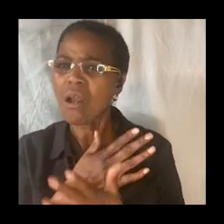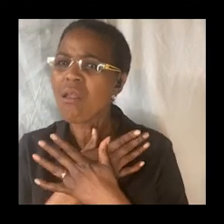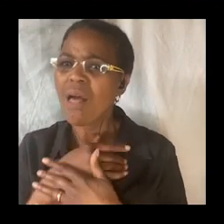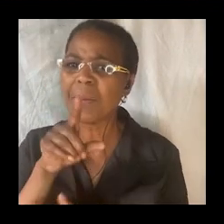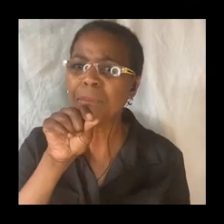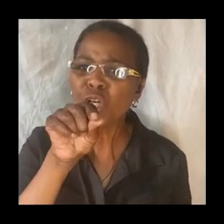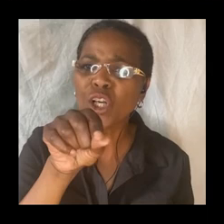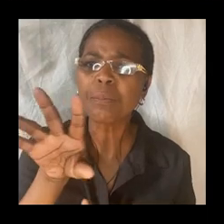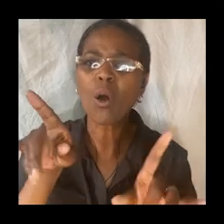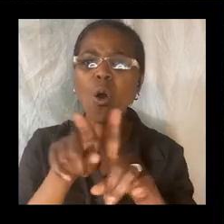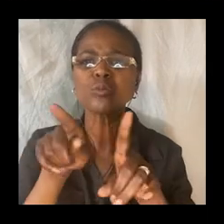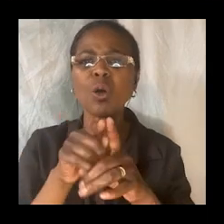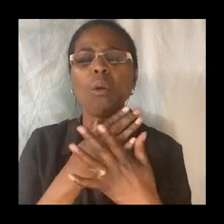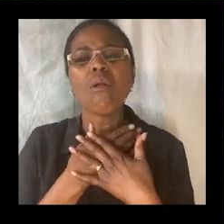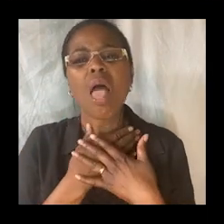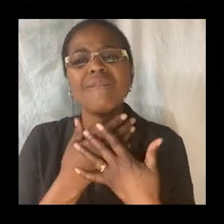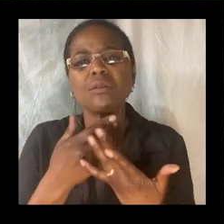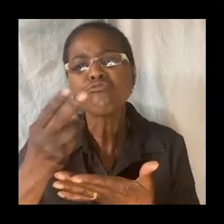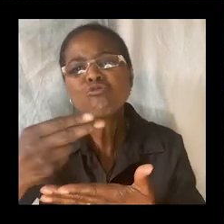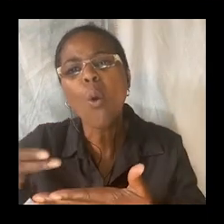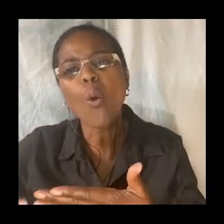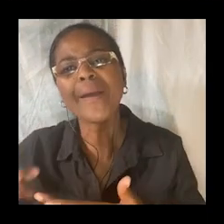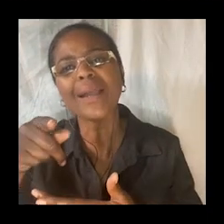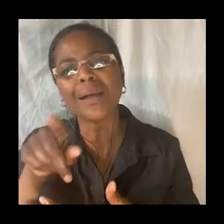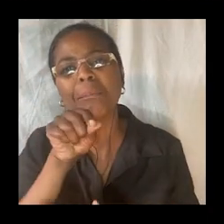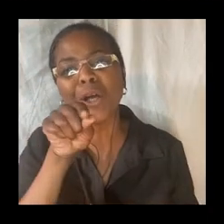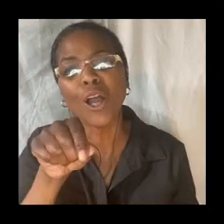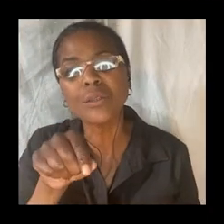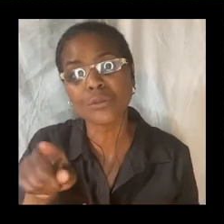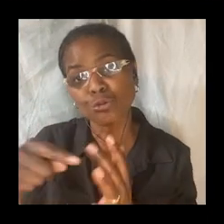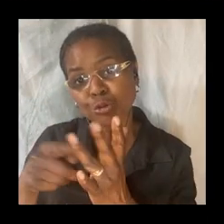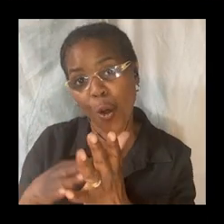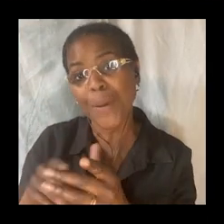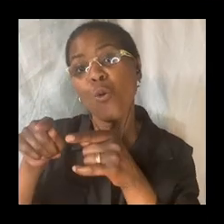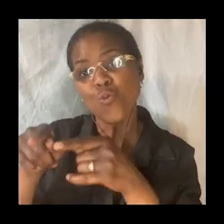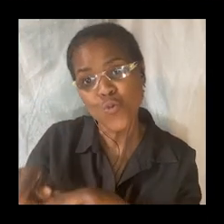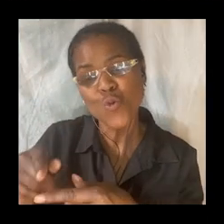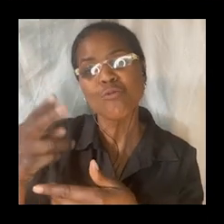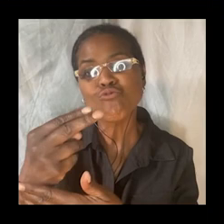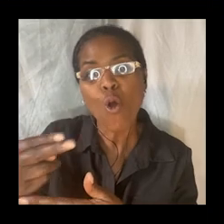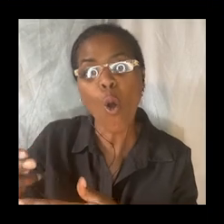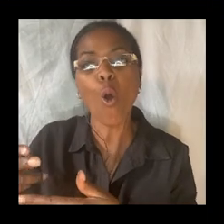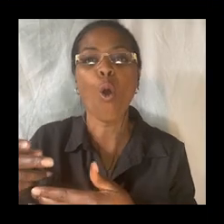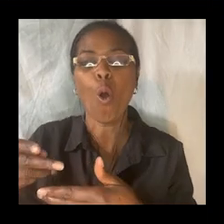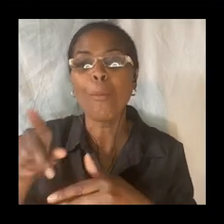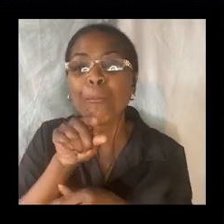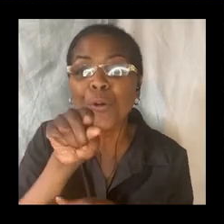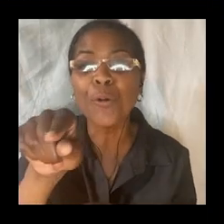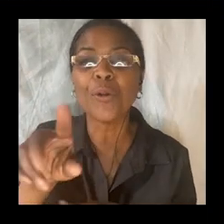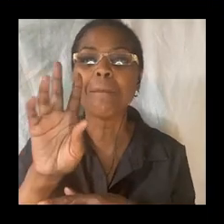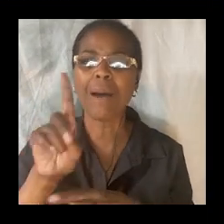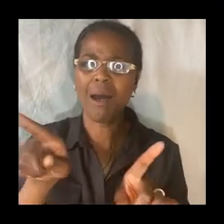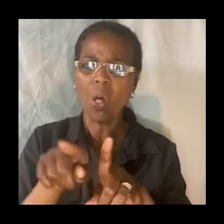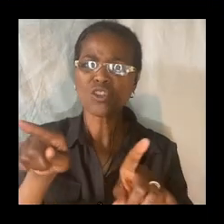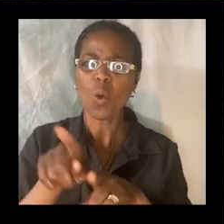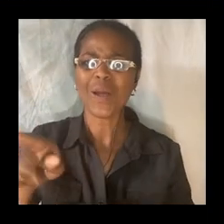and also her drawing of birds herself, what did that feel like for you? Because obviously you're drawing birds within